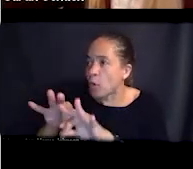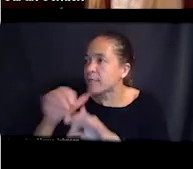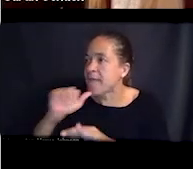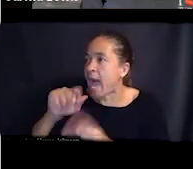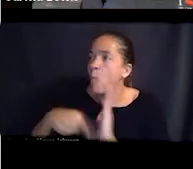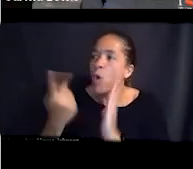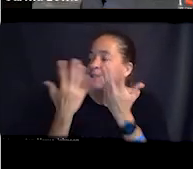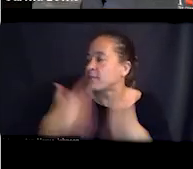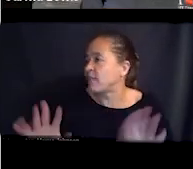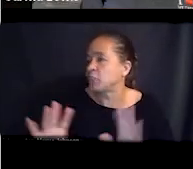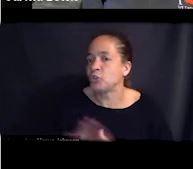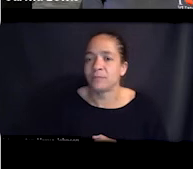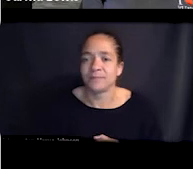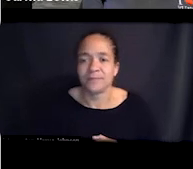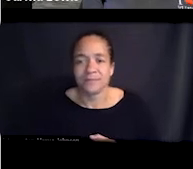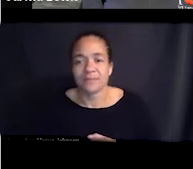Wow.